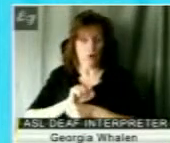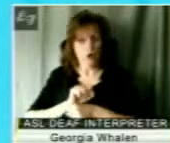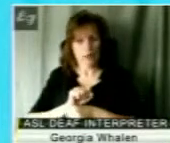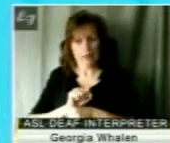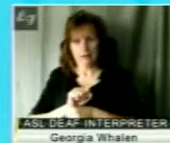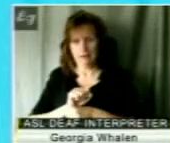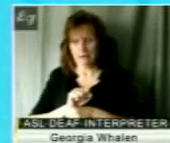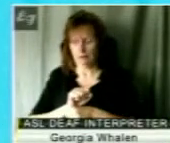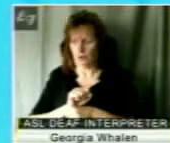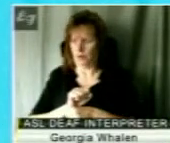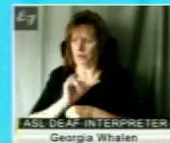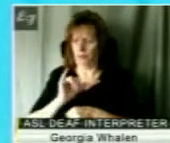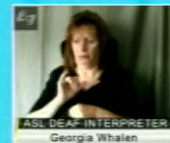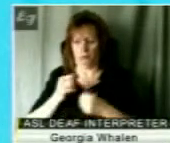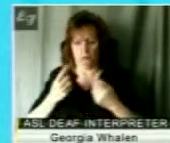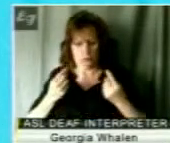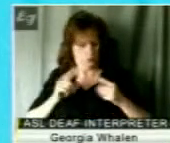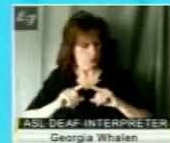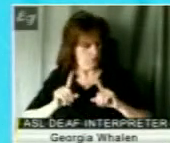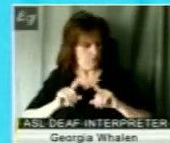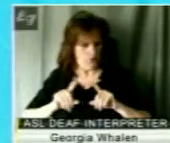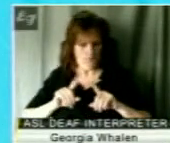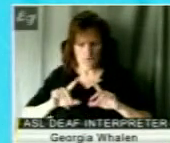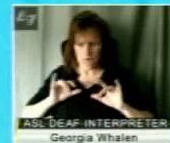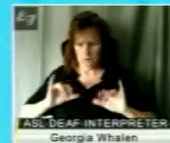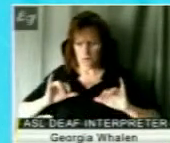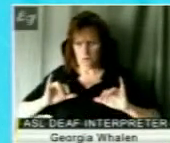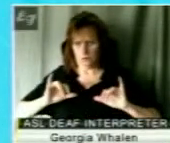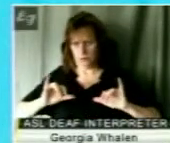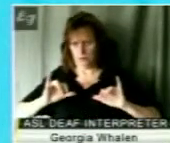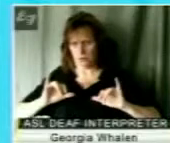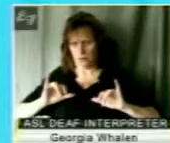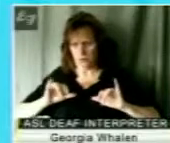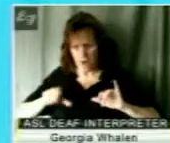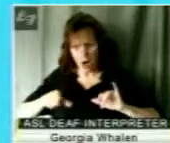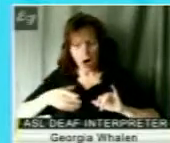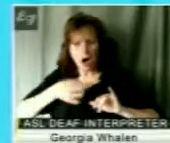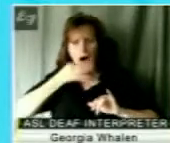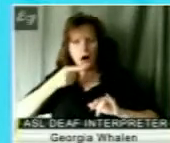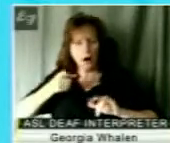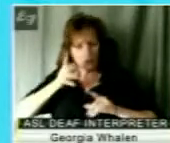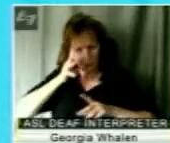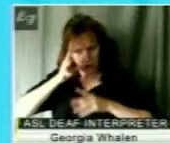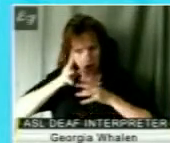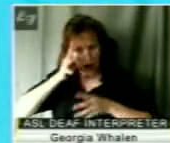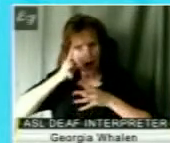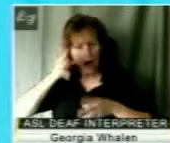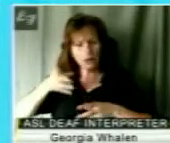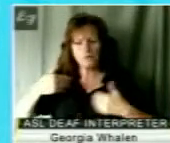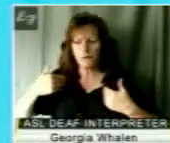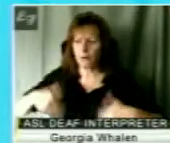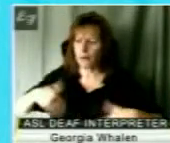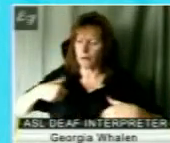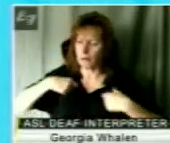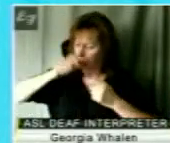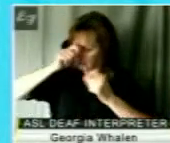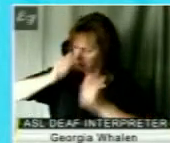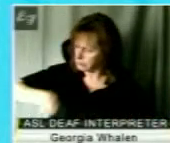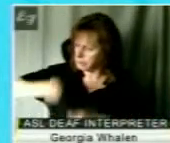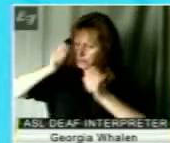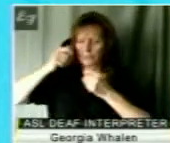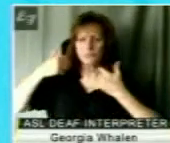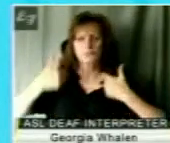hat's off to them for having the creativity to look at some activities that we hope to announce more fully once we